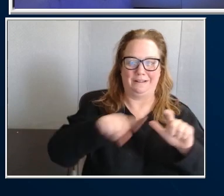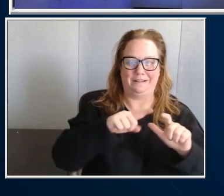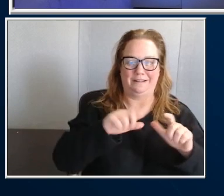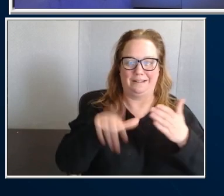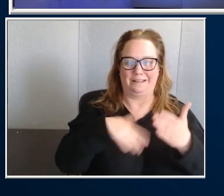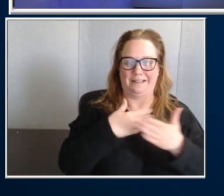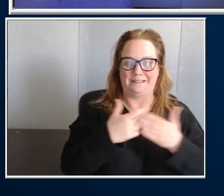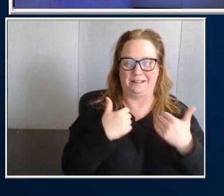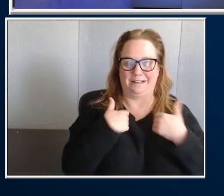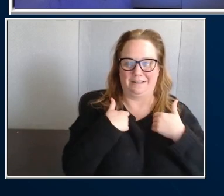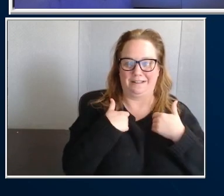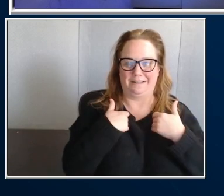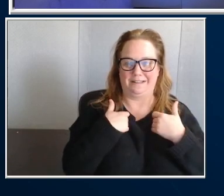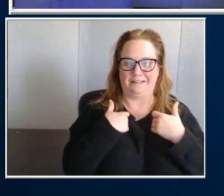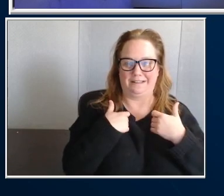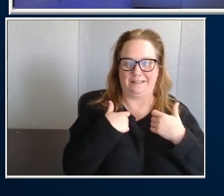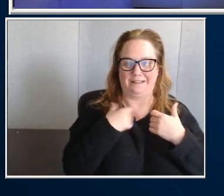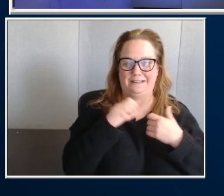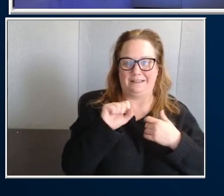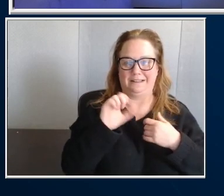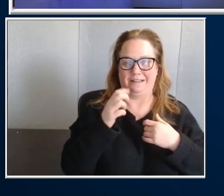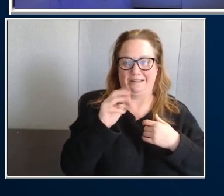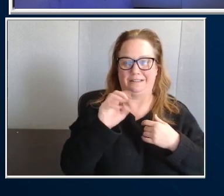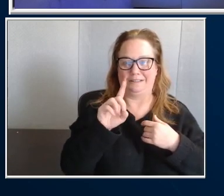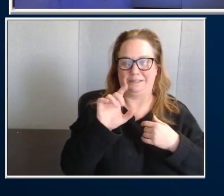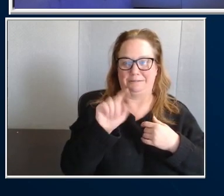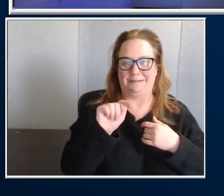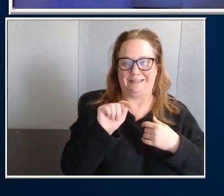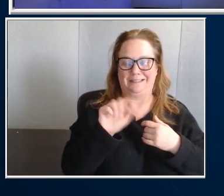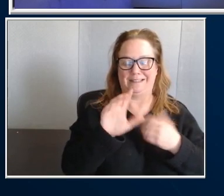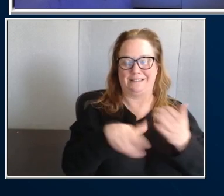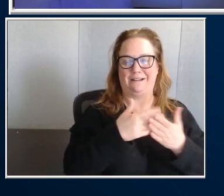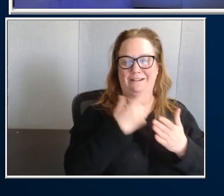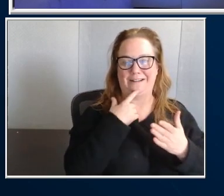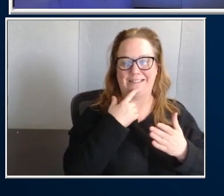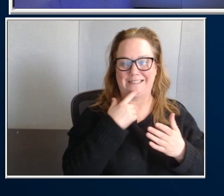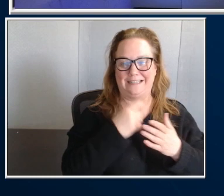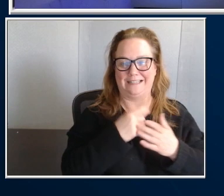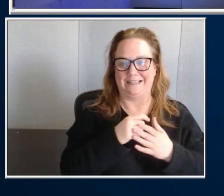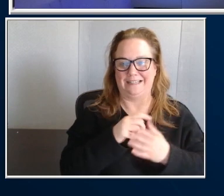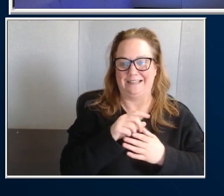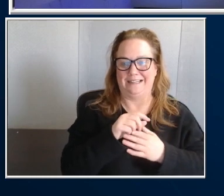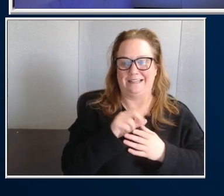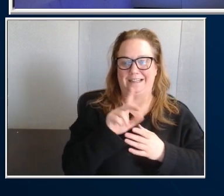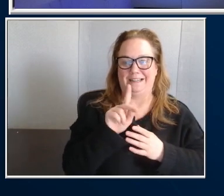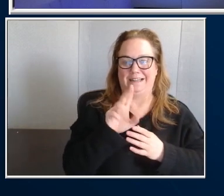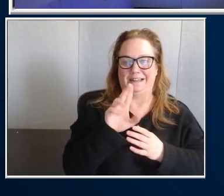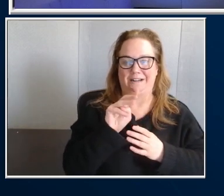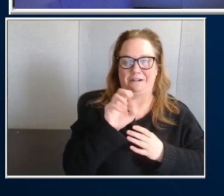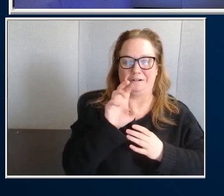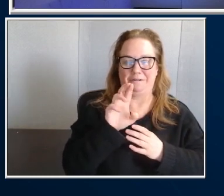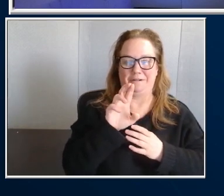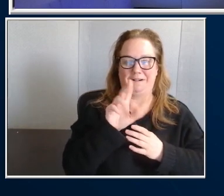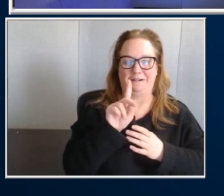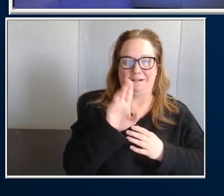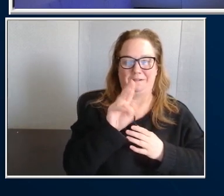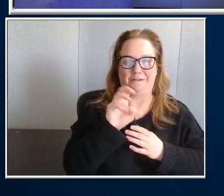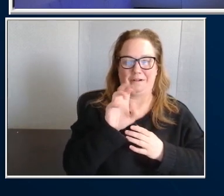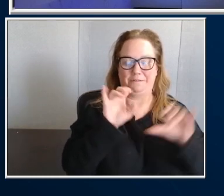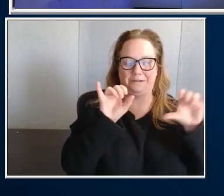I got. Nothing else. That's it. Just Schmidt's amazing. That's all they're going to say. When Coomer's on, and when Coomer's on, we get the same